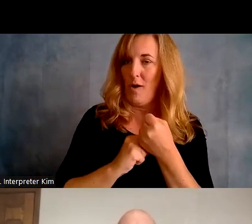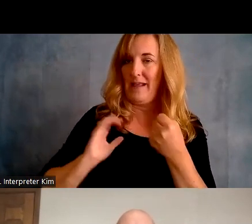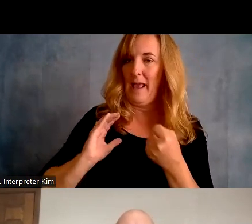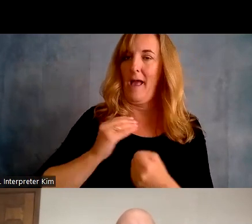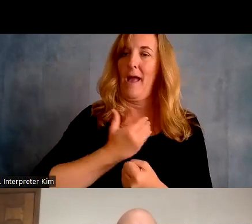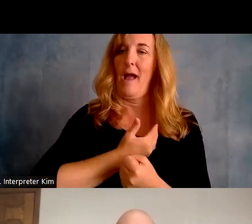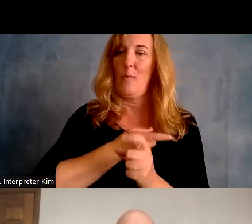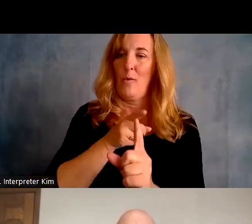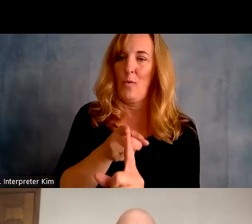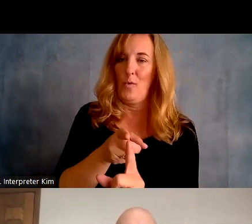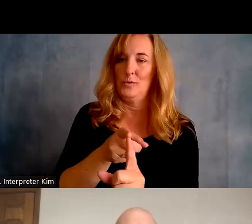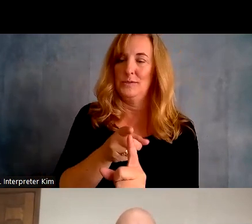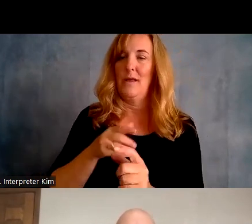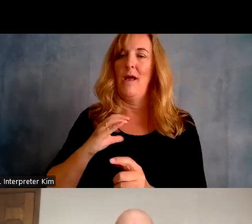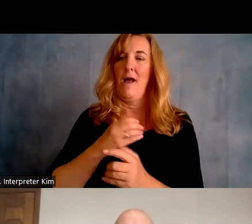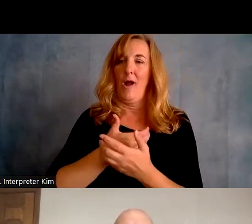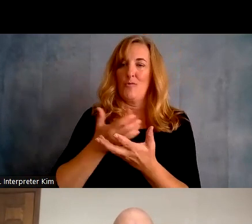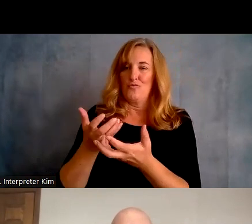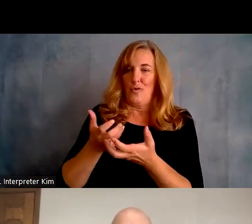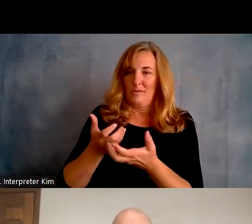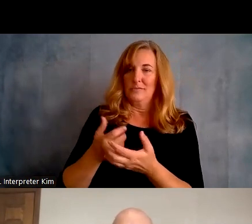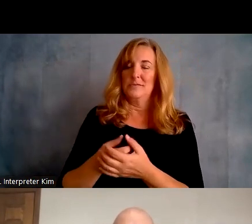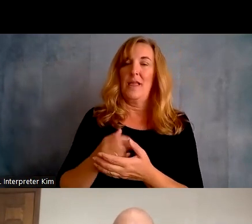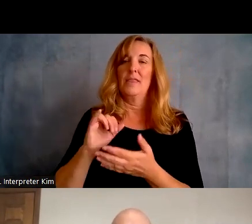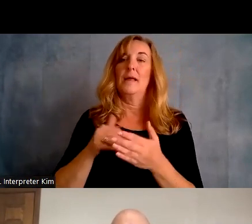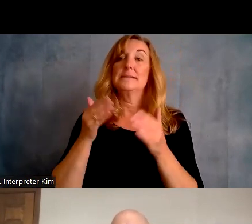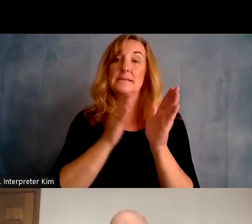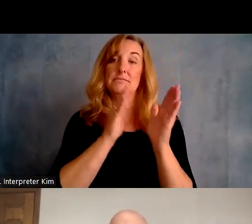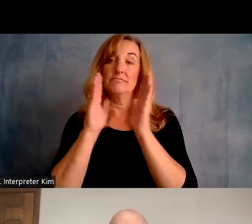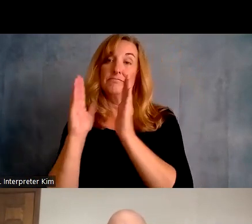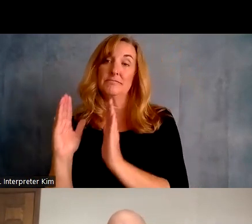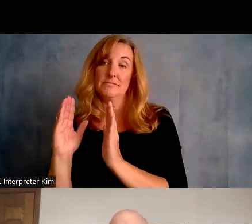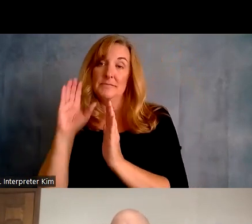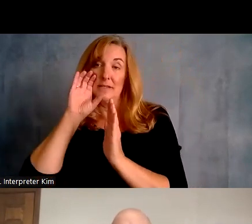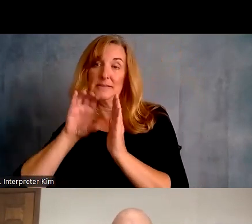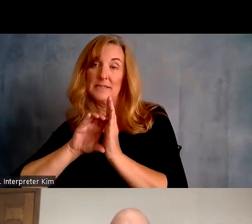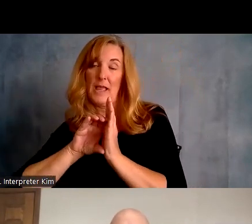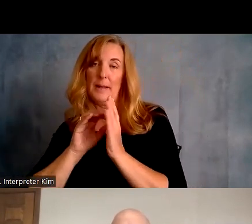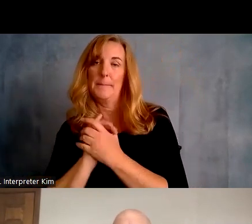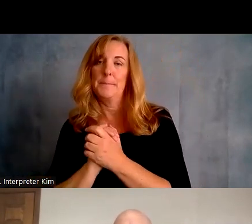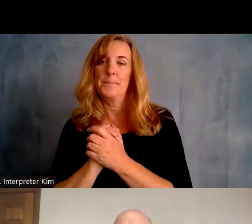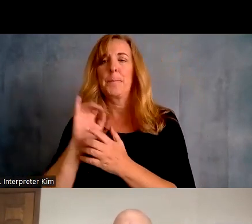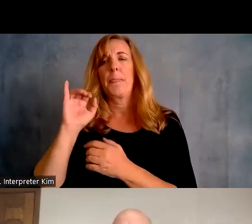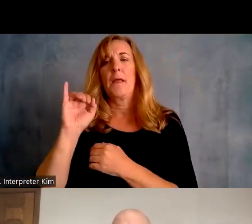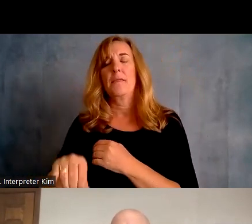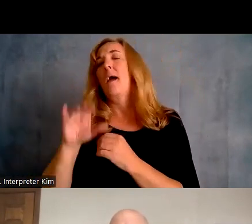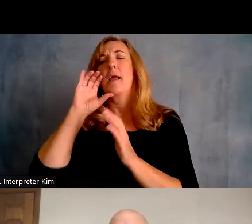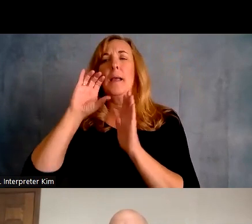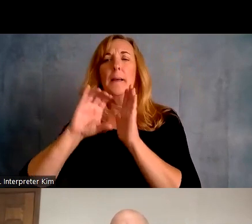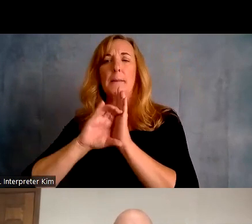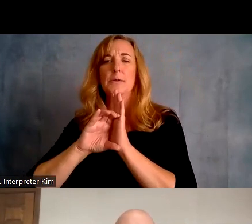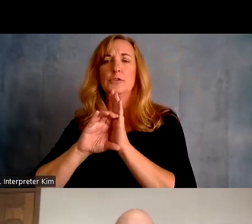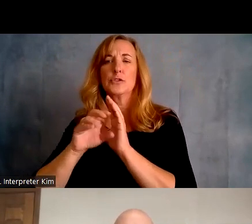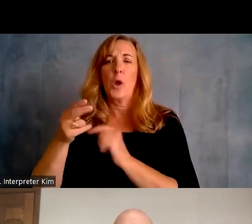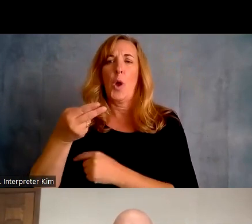wealth. And that would be the next slide on the upper right-hand corner. That's an image of a hotel,